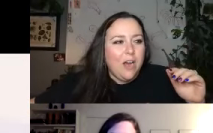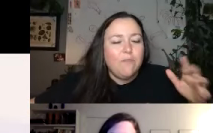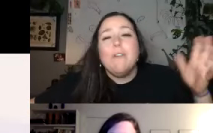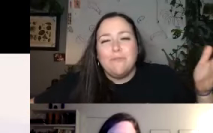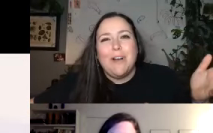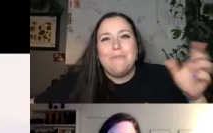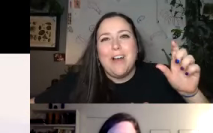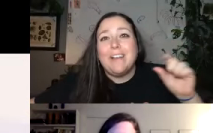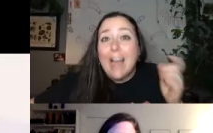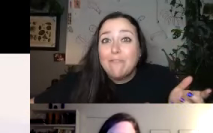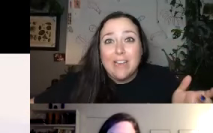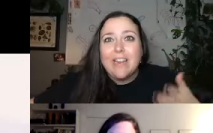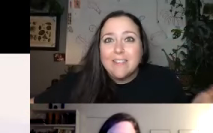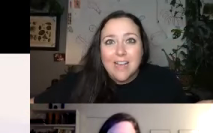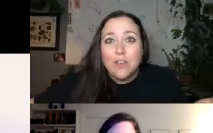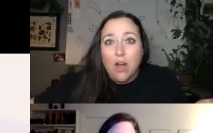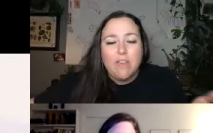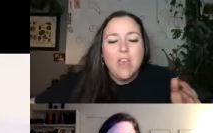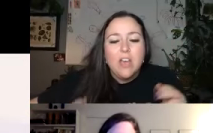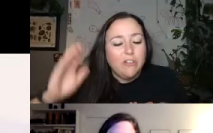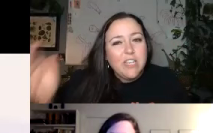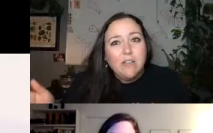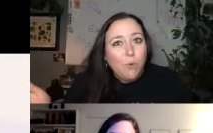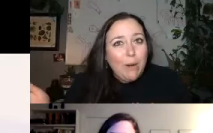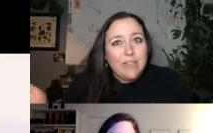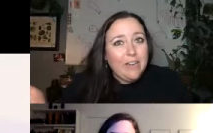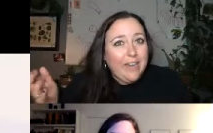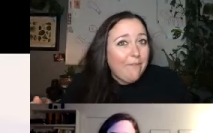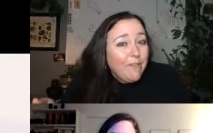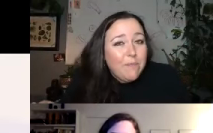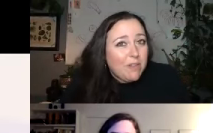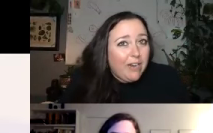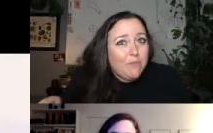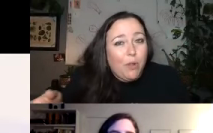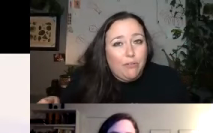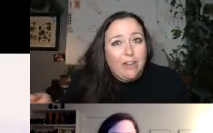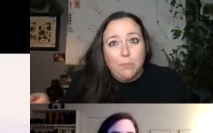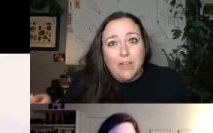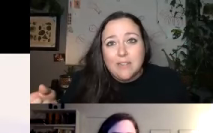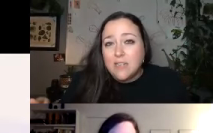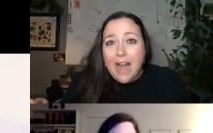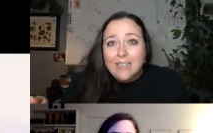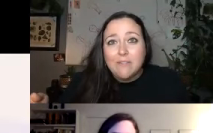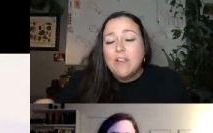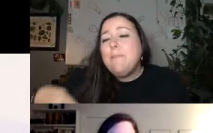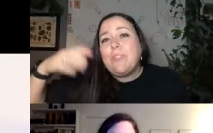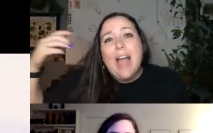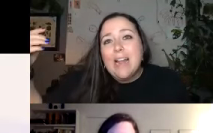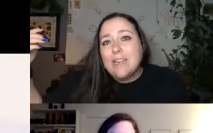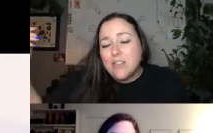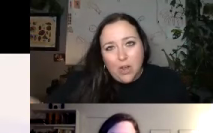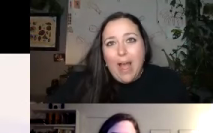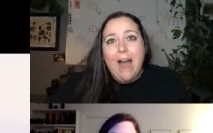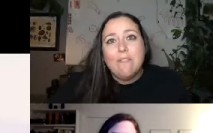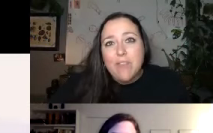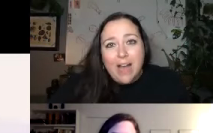that's of caffeine inside the coffee, you're still 4 hours later going to have 50 milligrams floating around in your blood, still active,